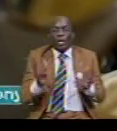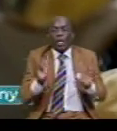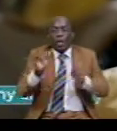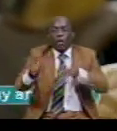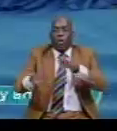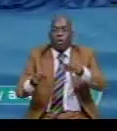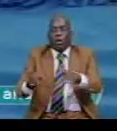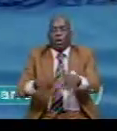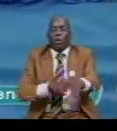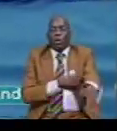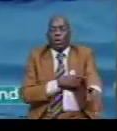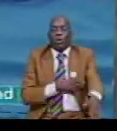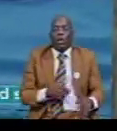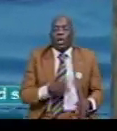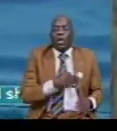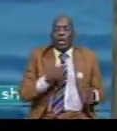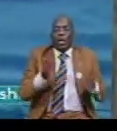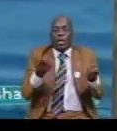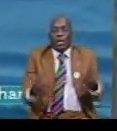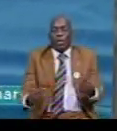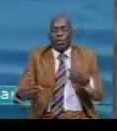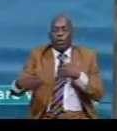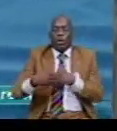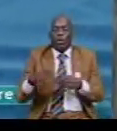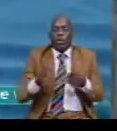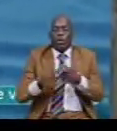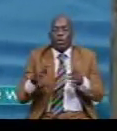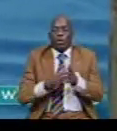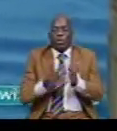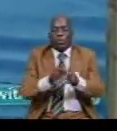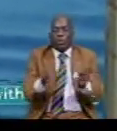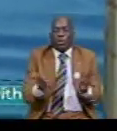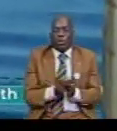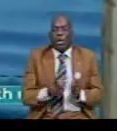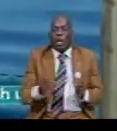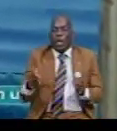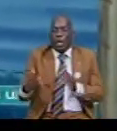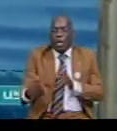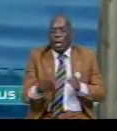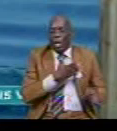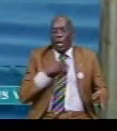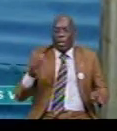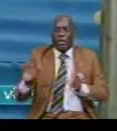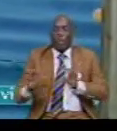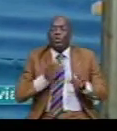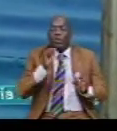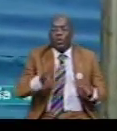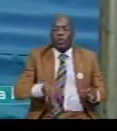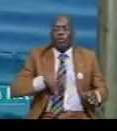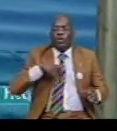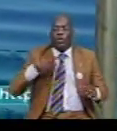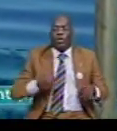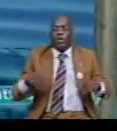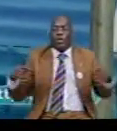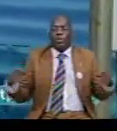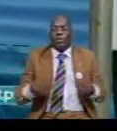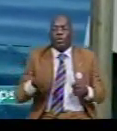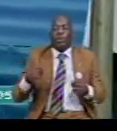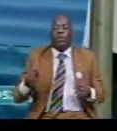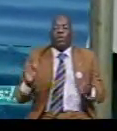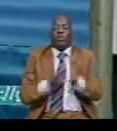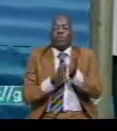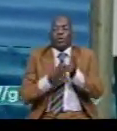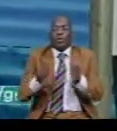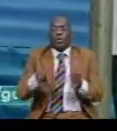distance, I walked long, and I came back to this place, and I didn't feel any hotness in my feet, I didn't feel any pain at all. Praise the Lord. Praise the